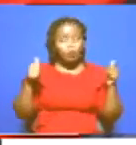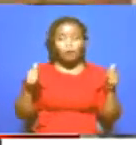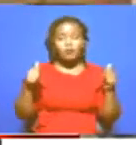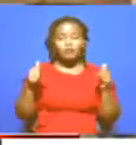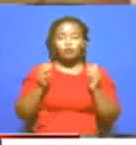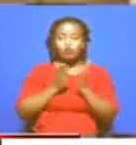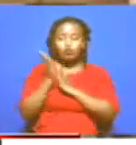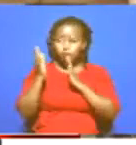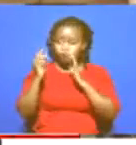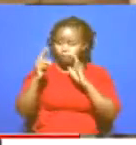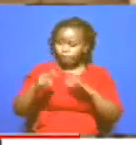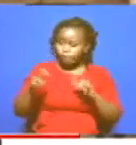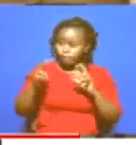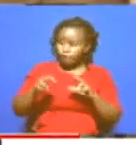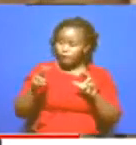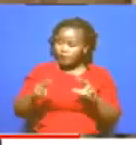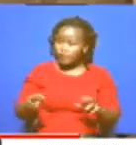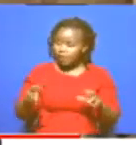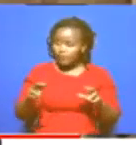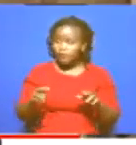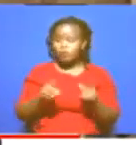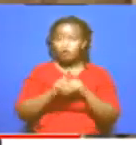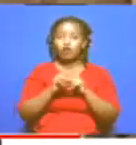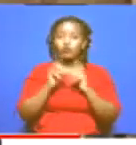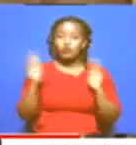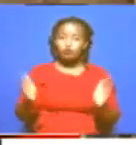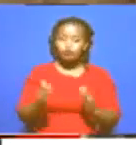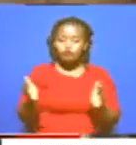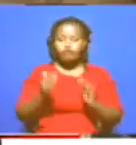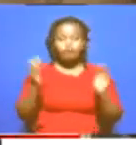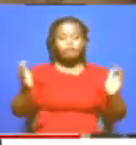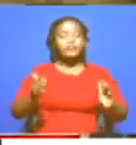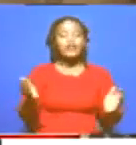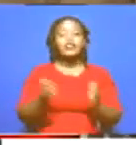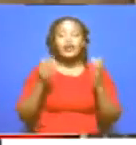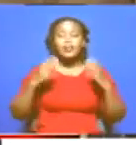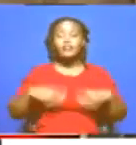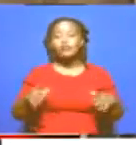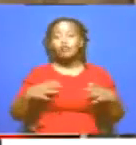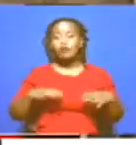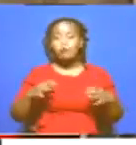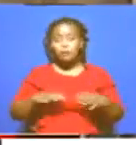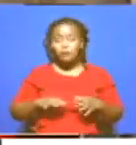research, encourage our people. And it basically means